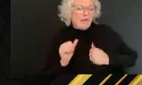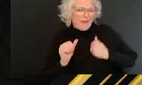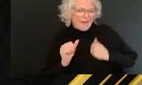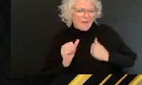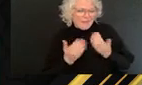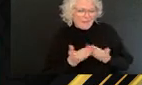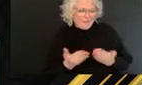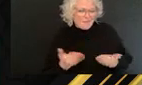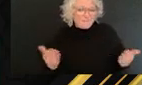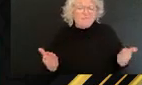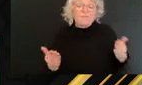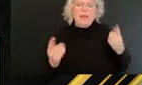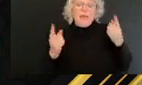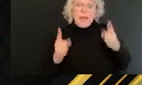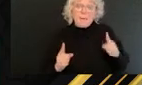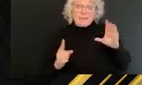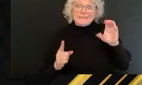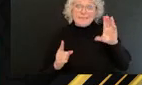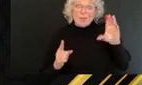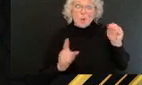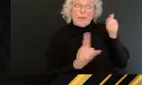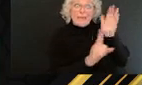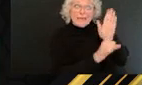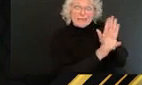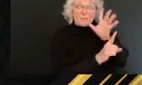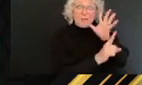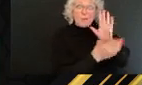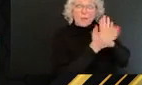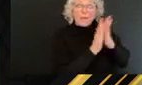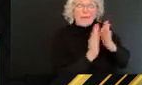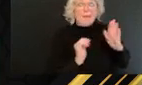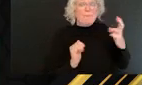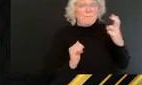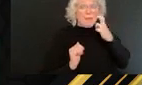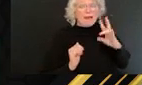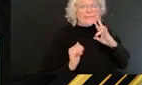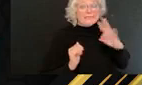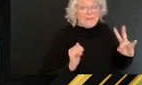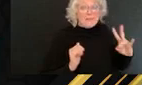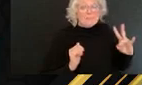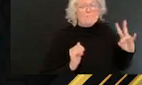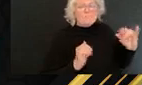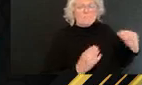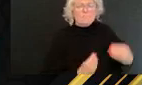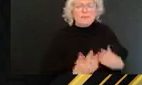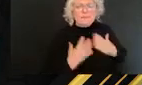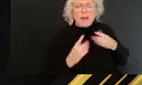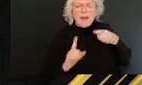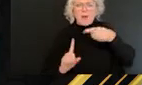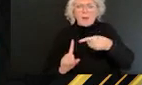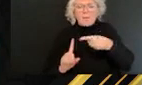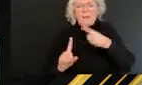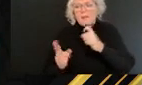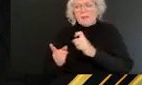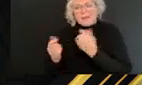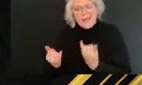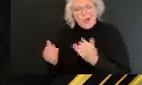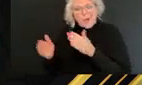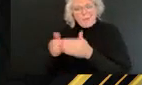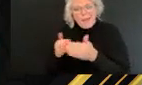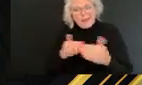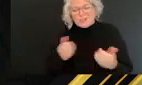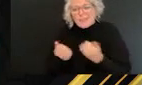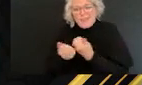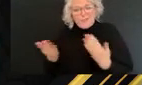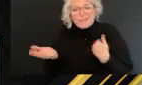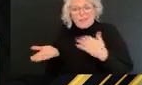by founder Isaac Shapiro's mother, who became blind at age 7, Clean Logic incorporates Braille onto its packaging to help blind and low